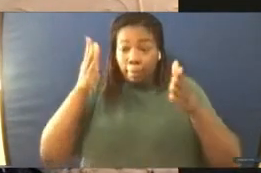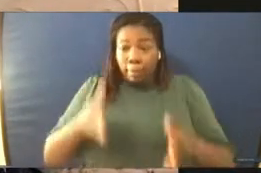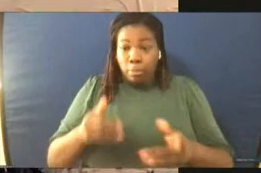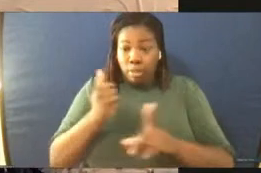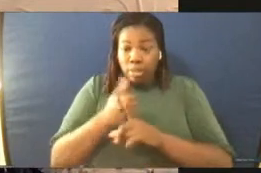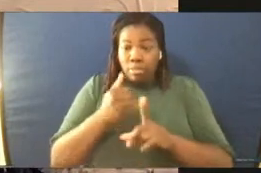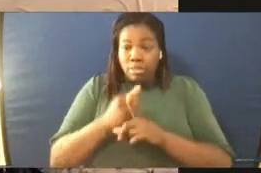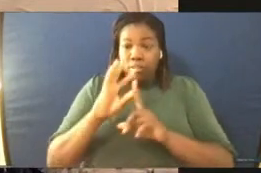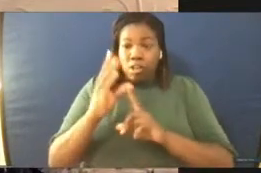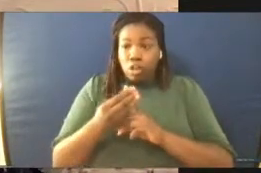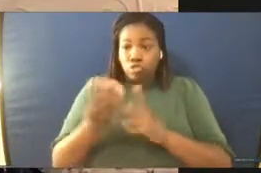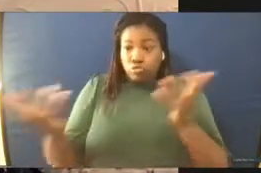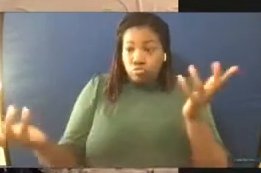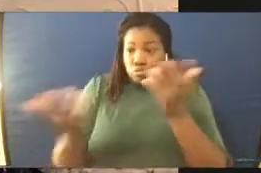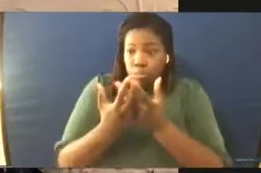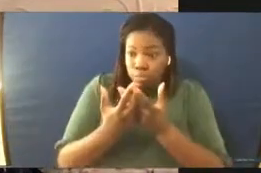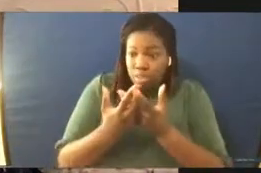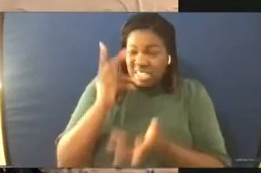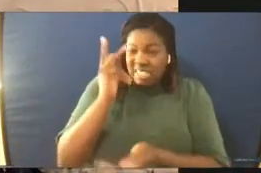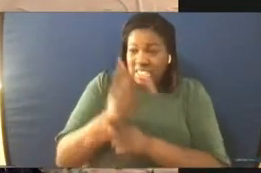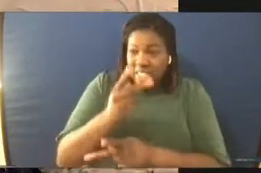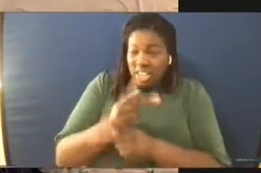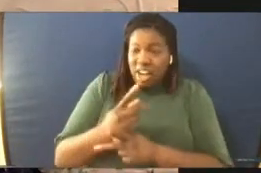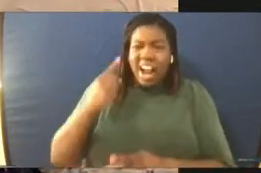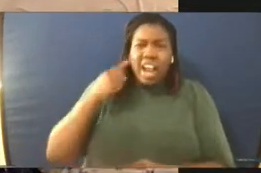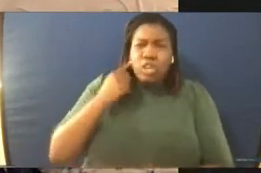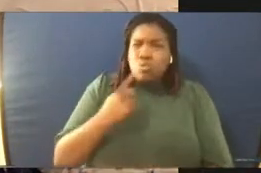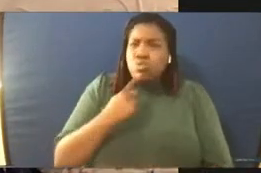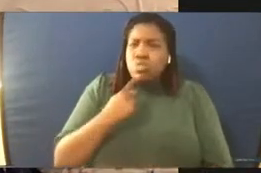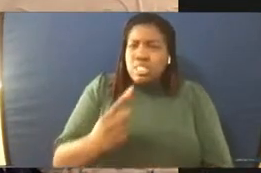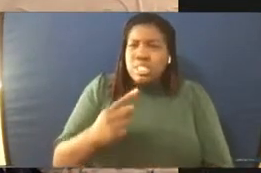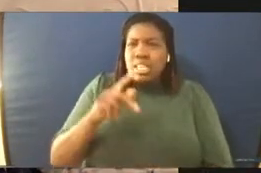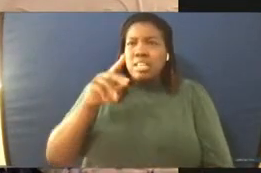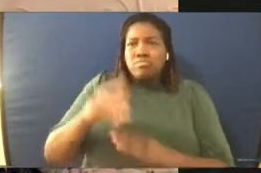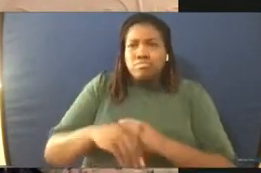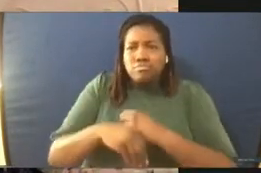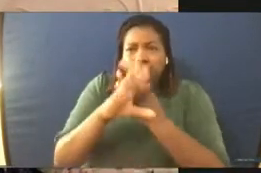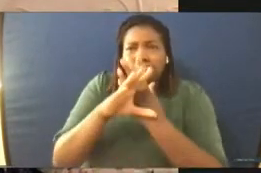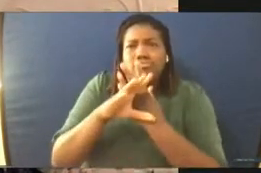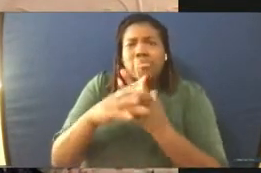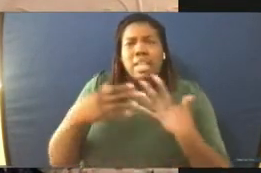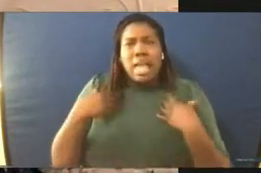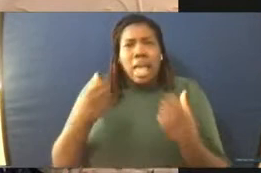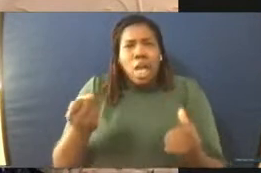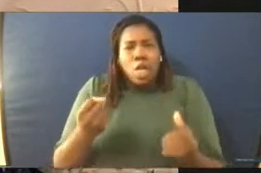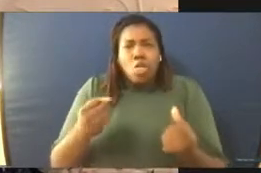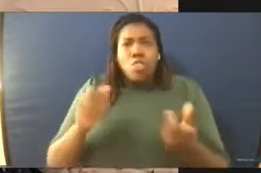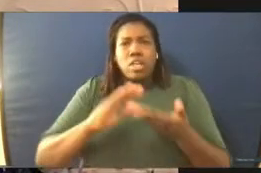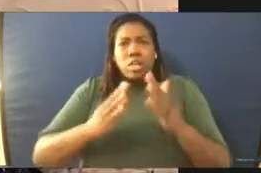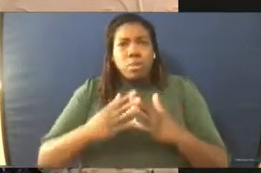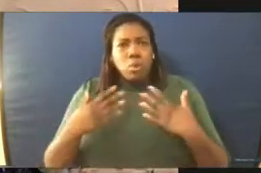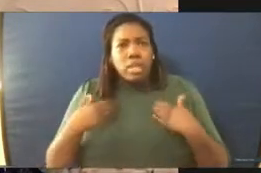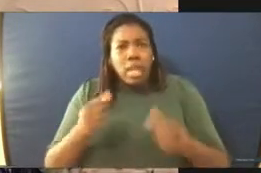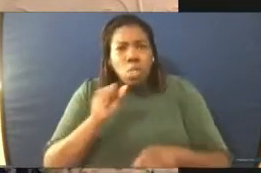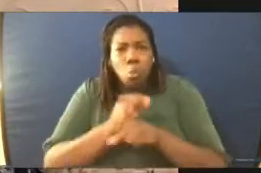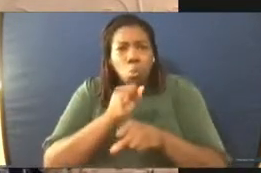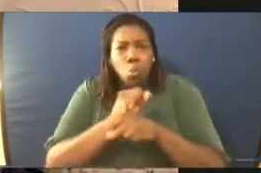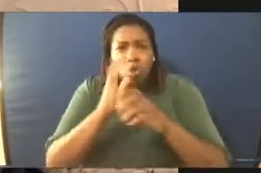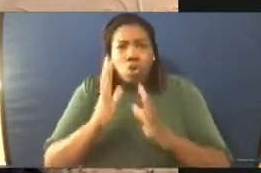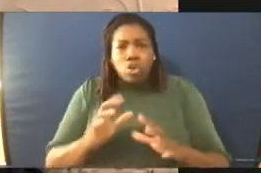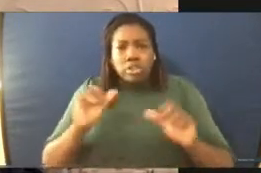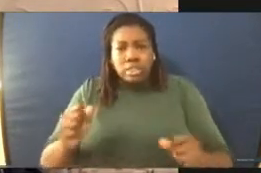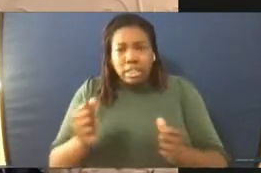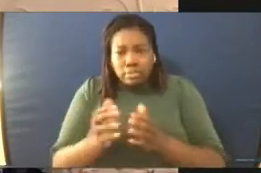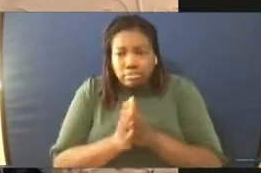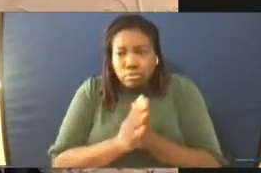them when they need them. I hear you saying that telehealth and community health workers who can motivated to